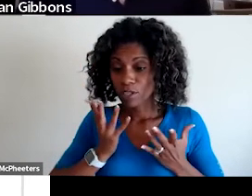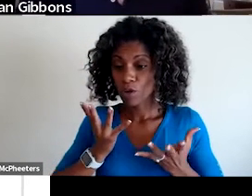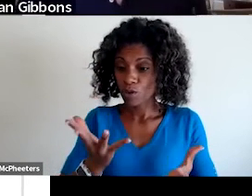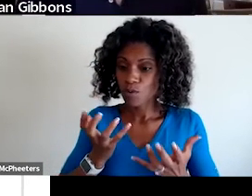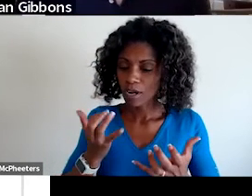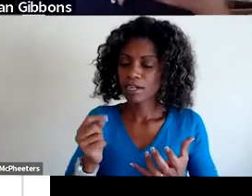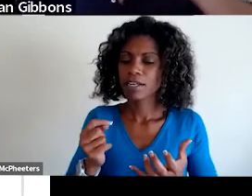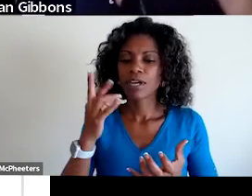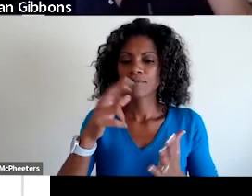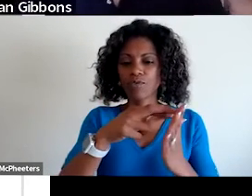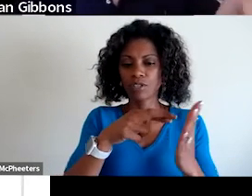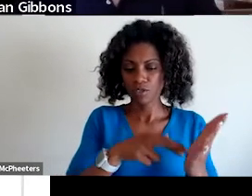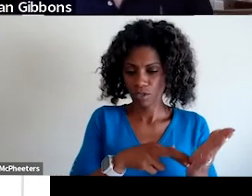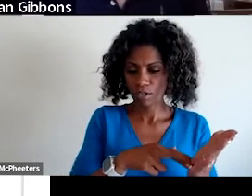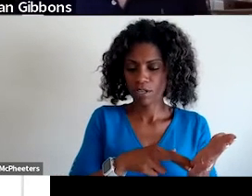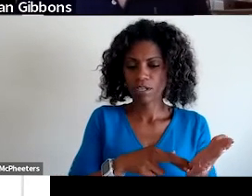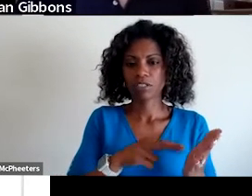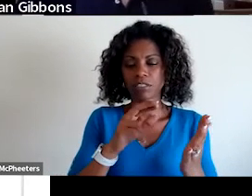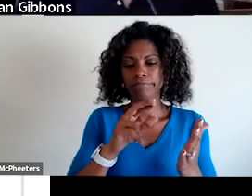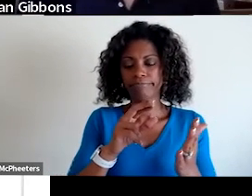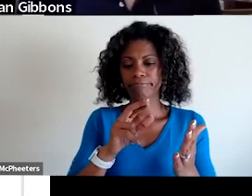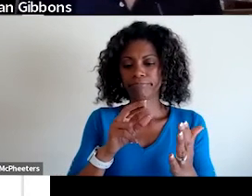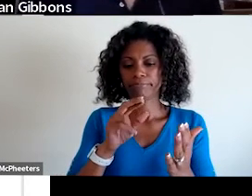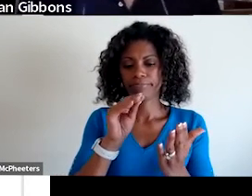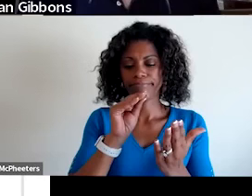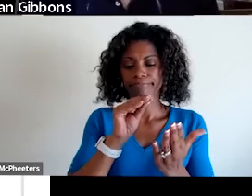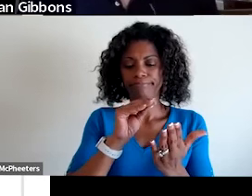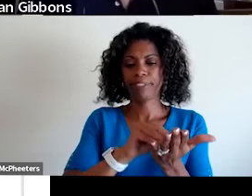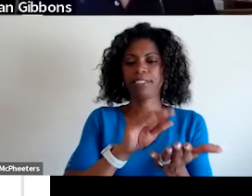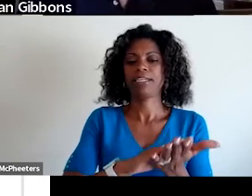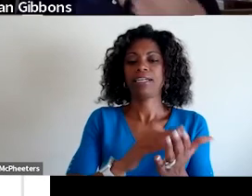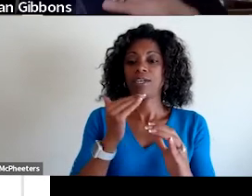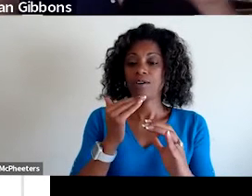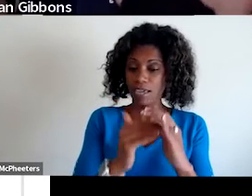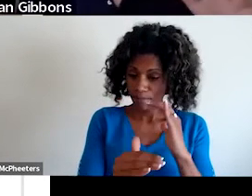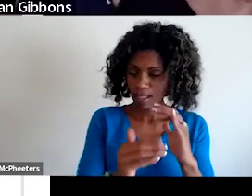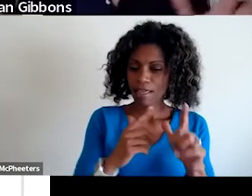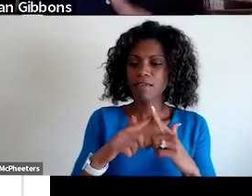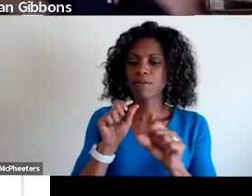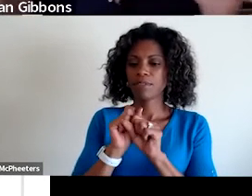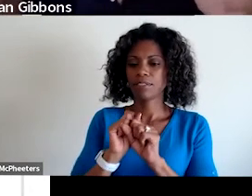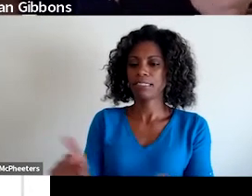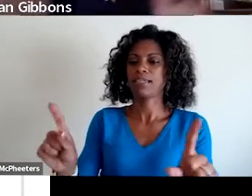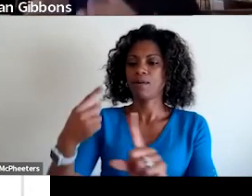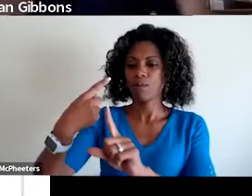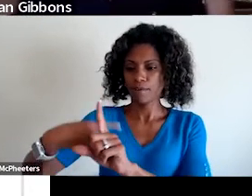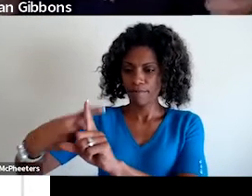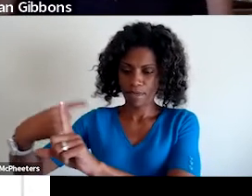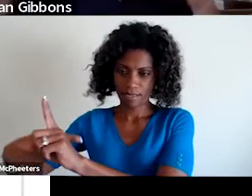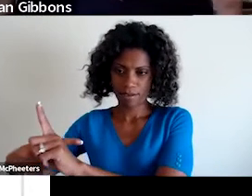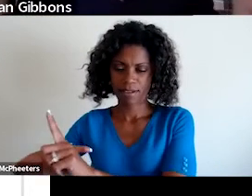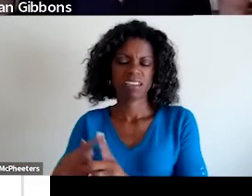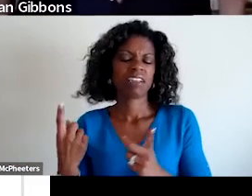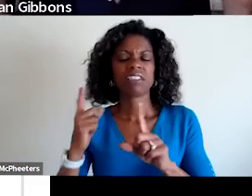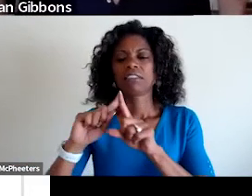Go to comnetwork.org and just hit subscribe, put in your email, and we'll send this to you once a month. It's a roundup of all the things we're doing at the network, and then some things